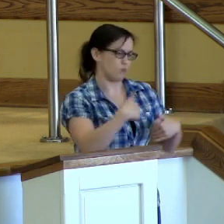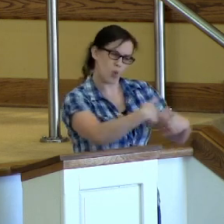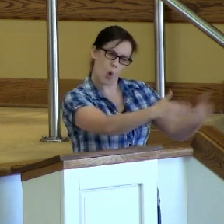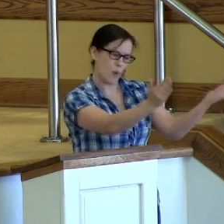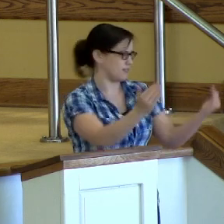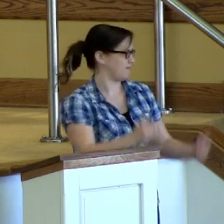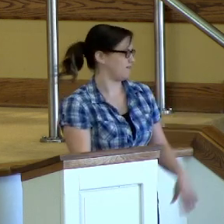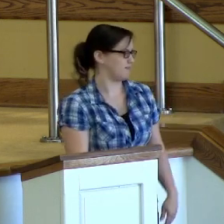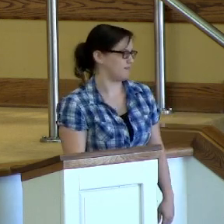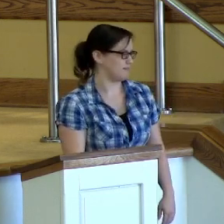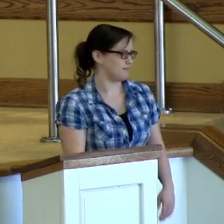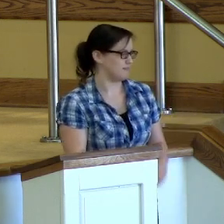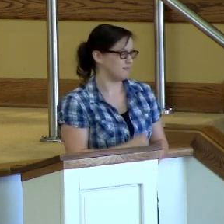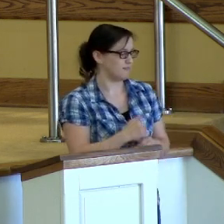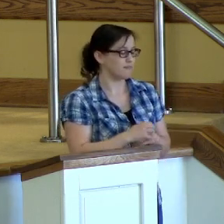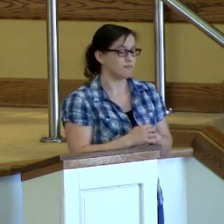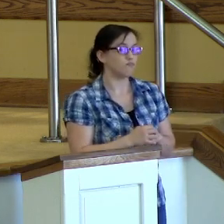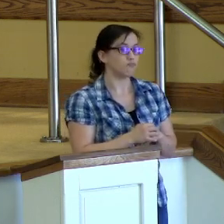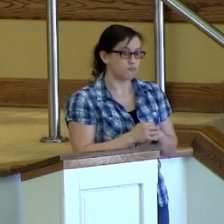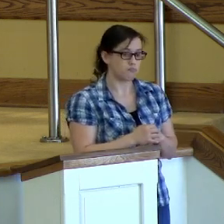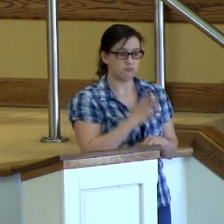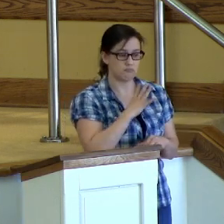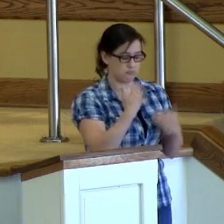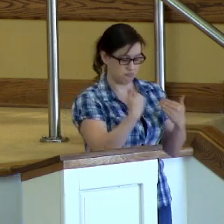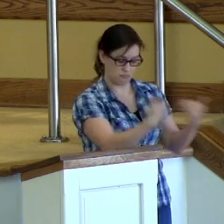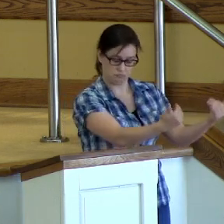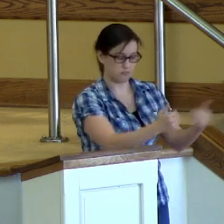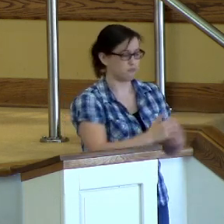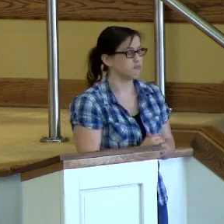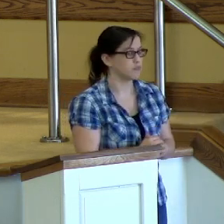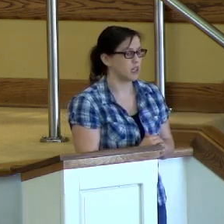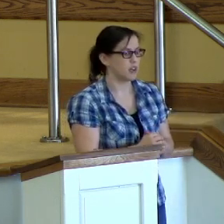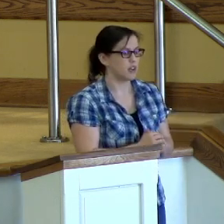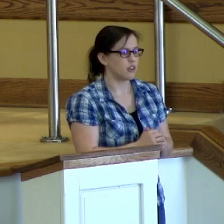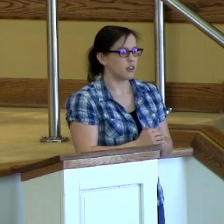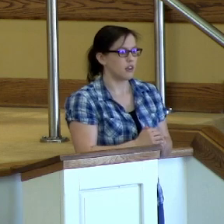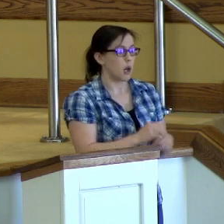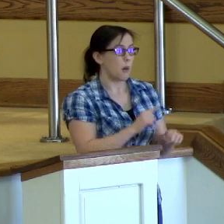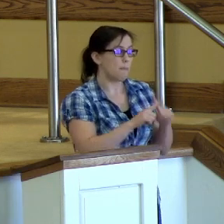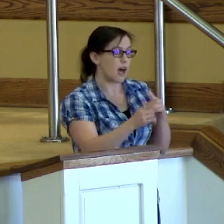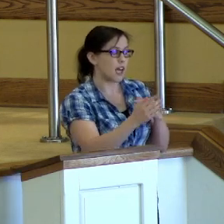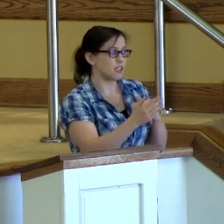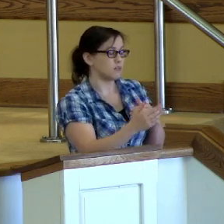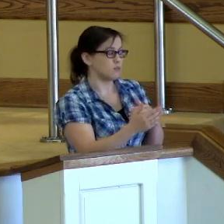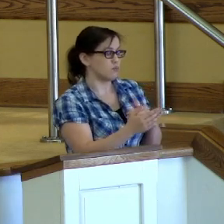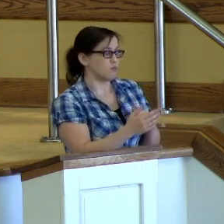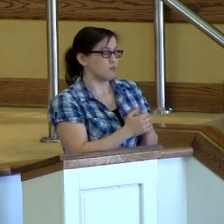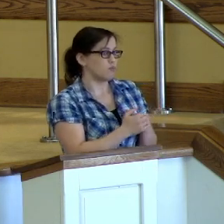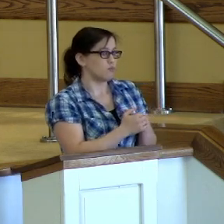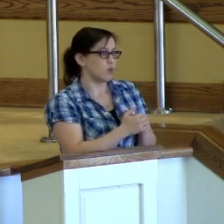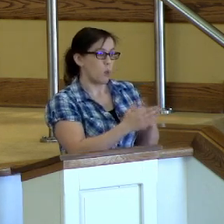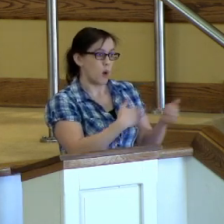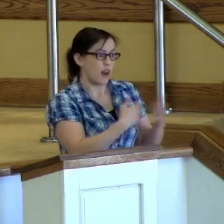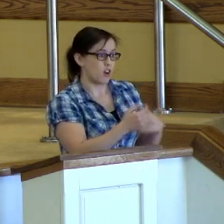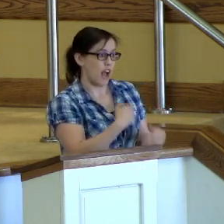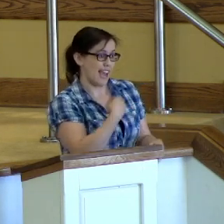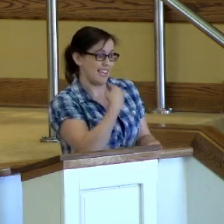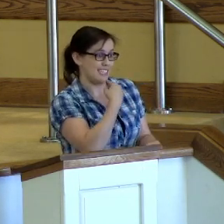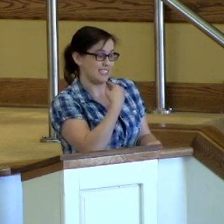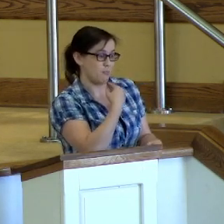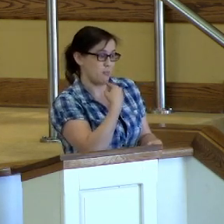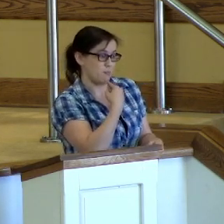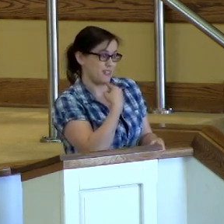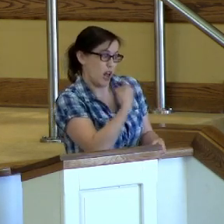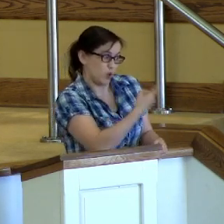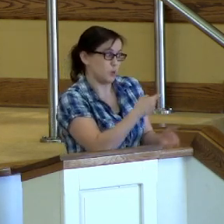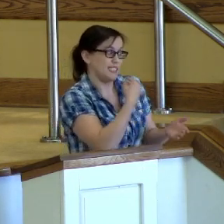the men come to call thee, rise up and go with them. But yet the word which I shall say unto thee, thou shalt do it. And Balaam rose